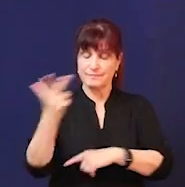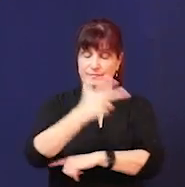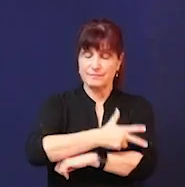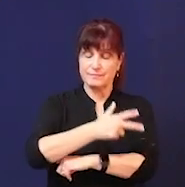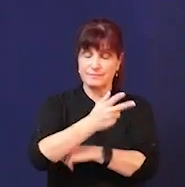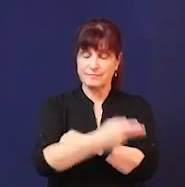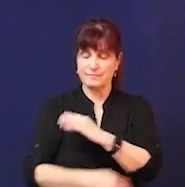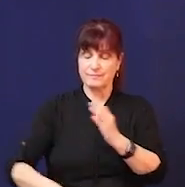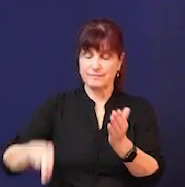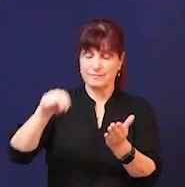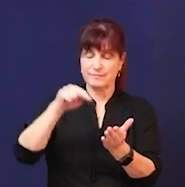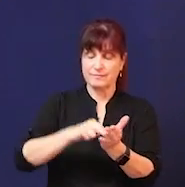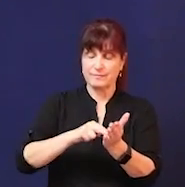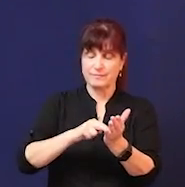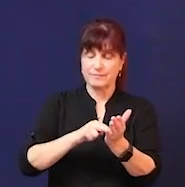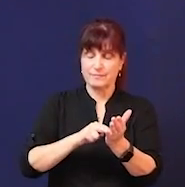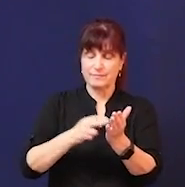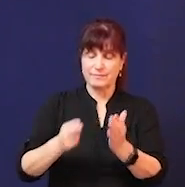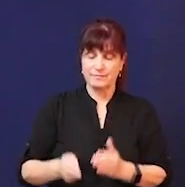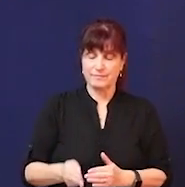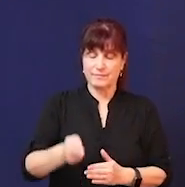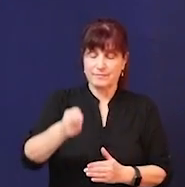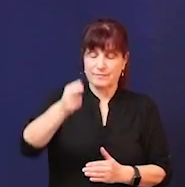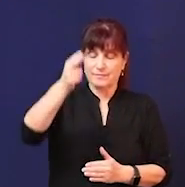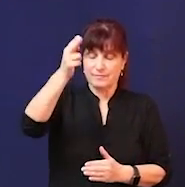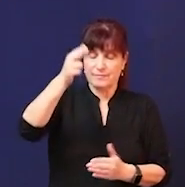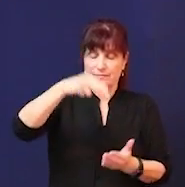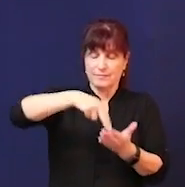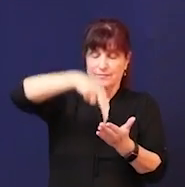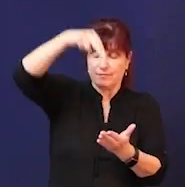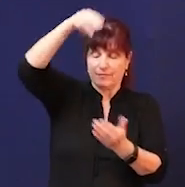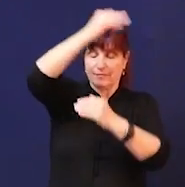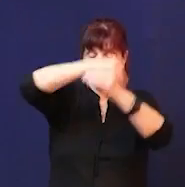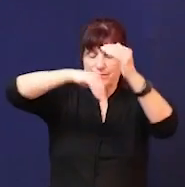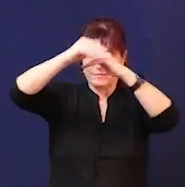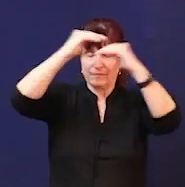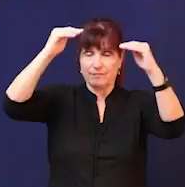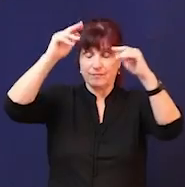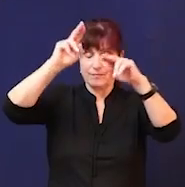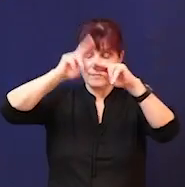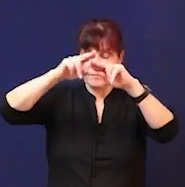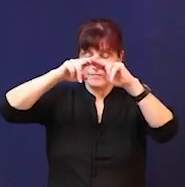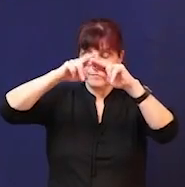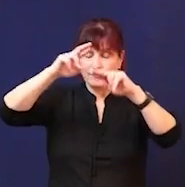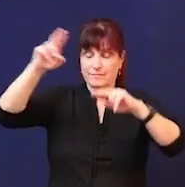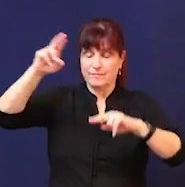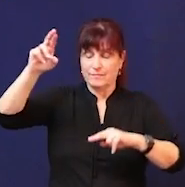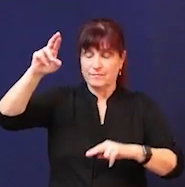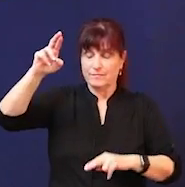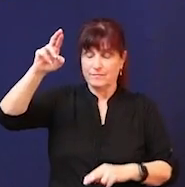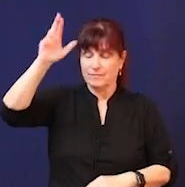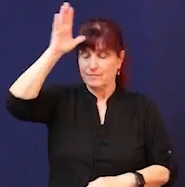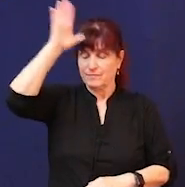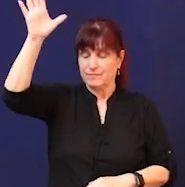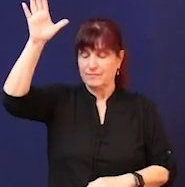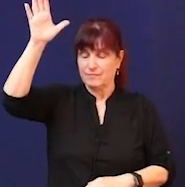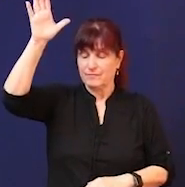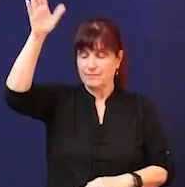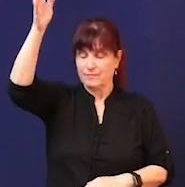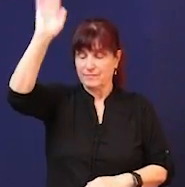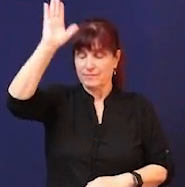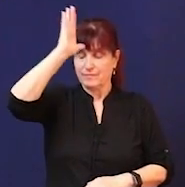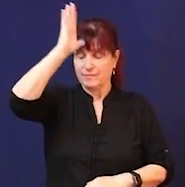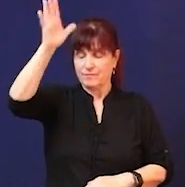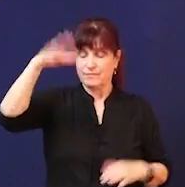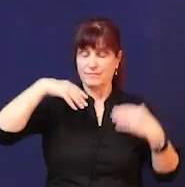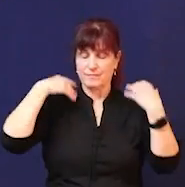and is seated at the right hand of God, the Father Almighty. From there He will come to judge the living and the